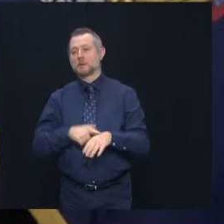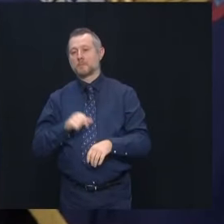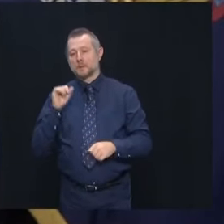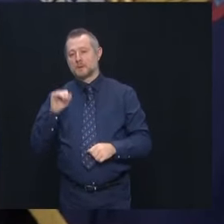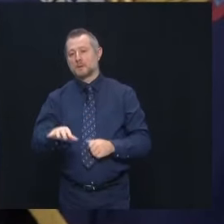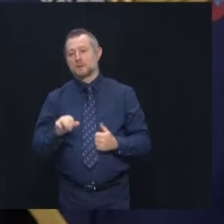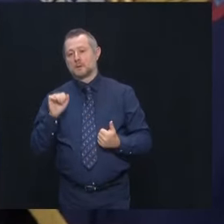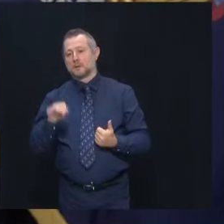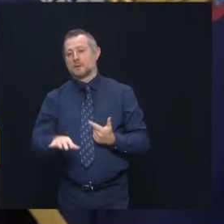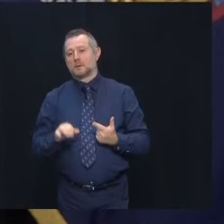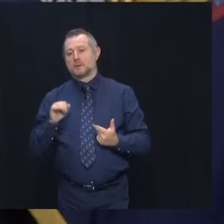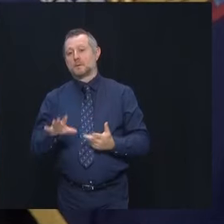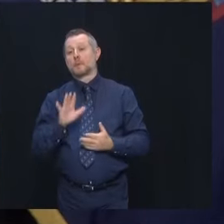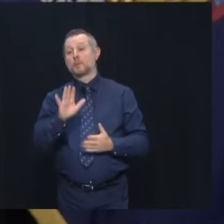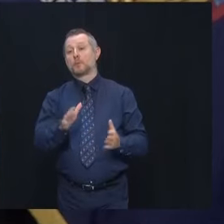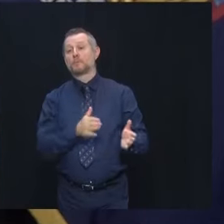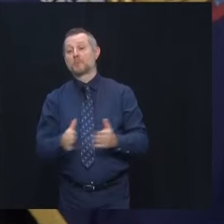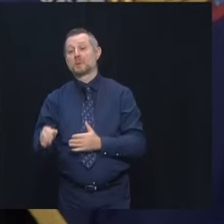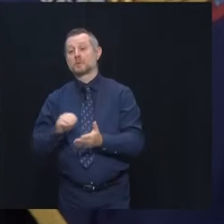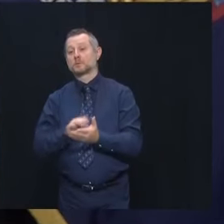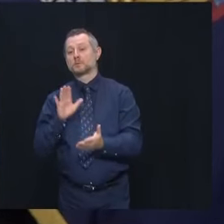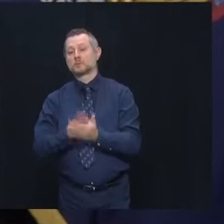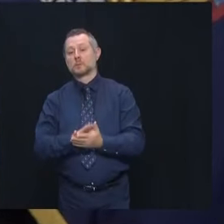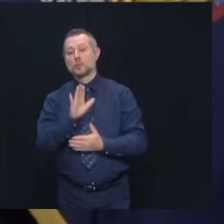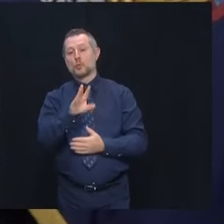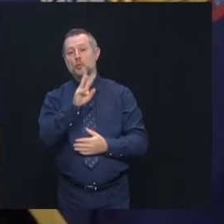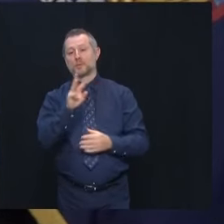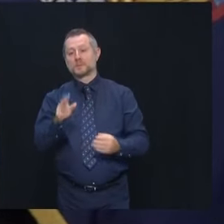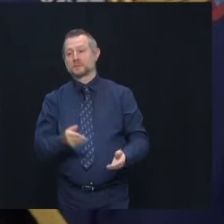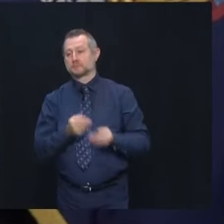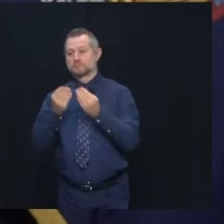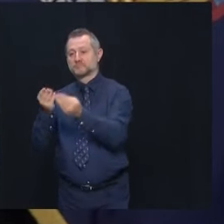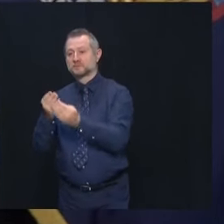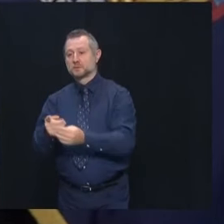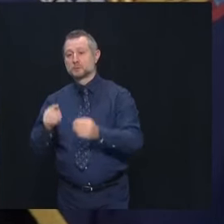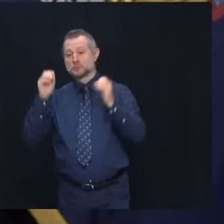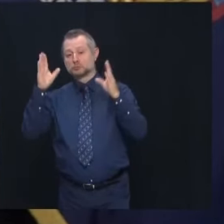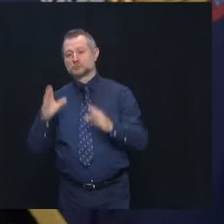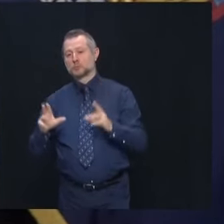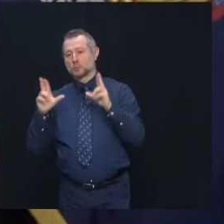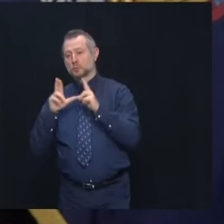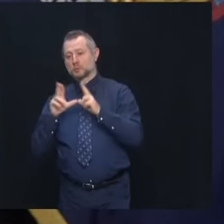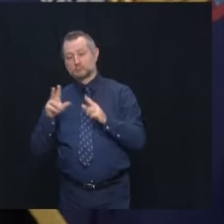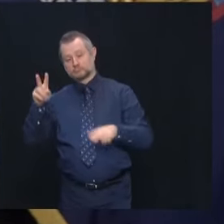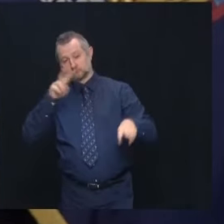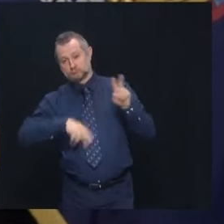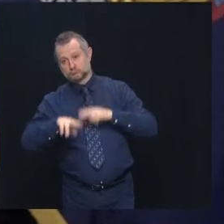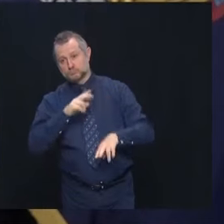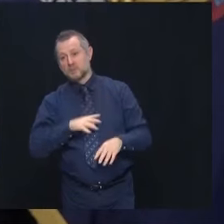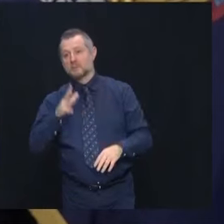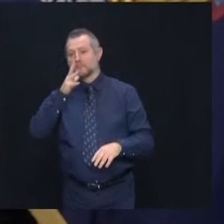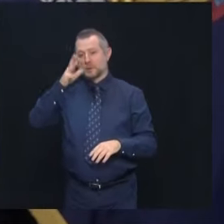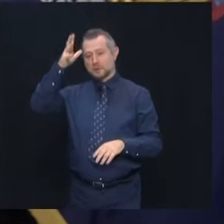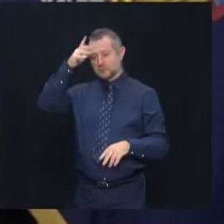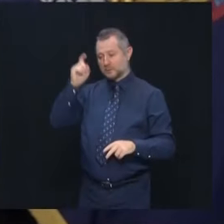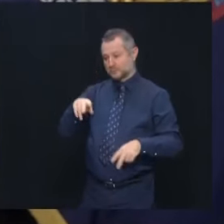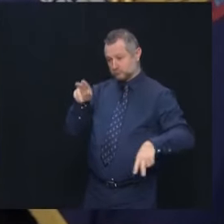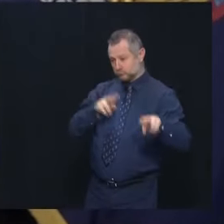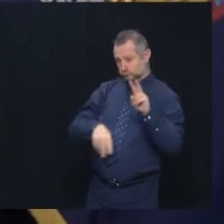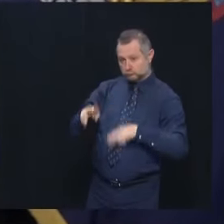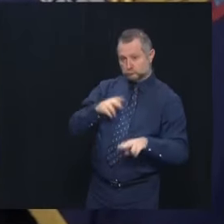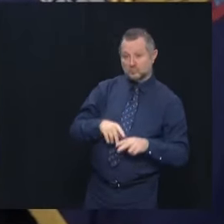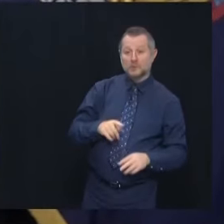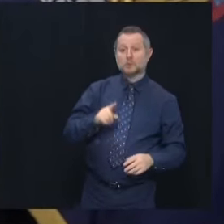web. Let the teachers' union look at it. Let teachers look at it. Let parents look at it. Let the